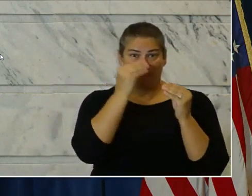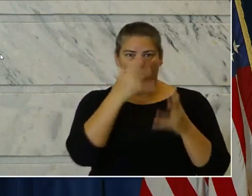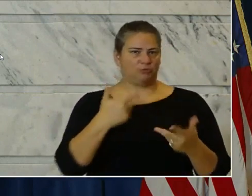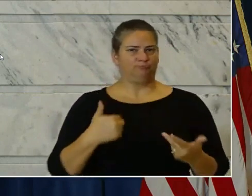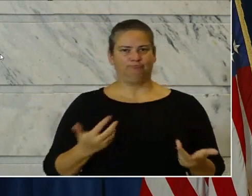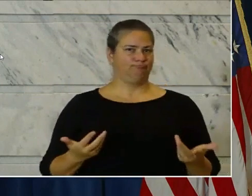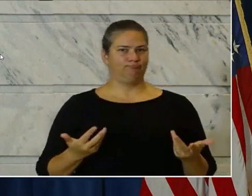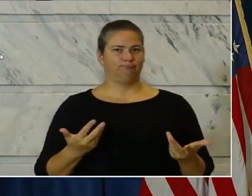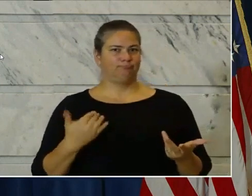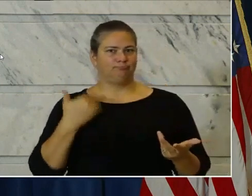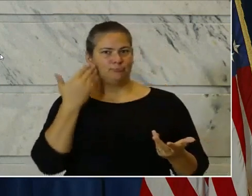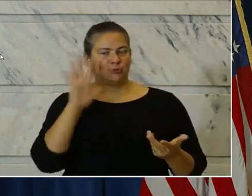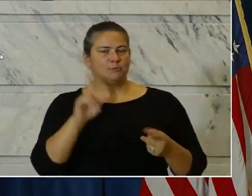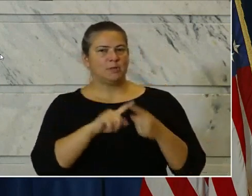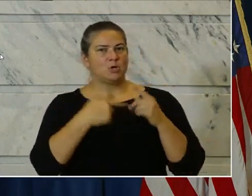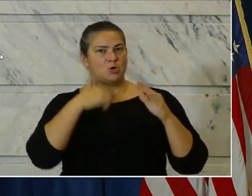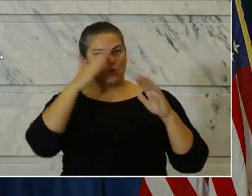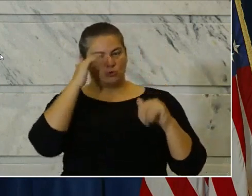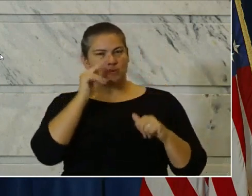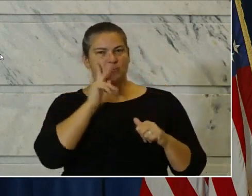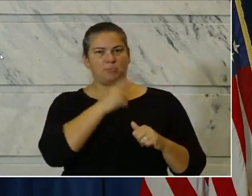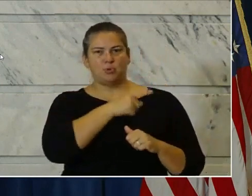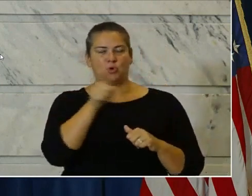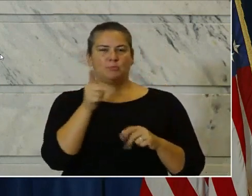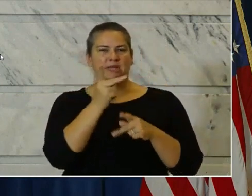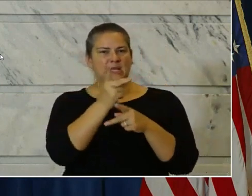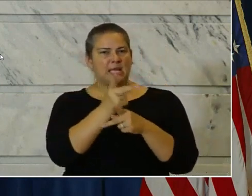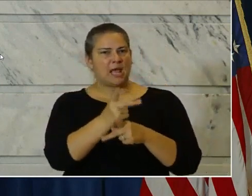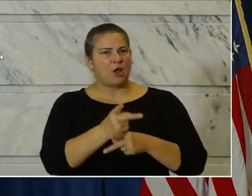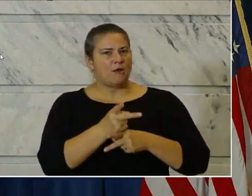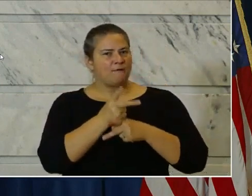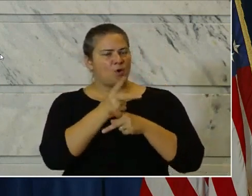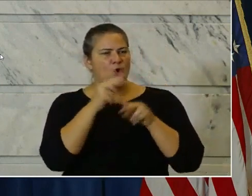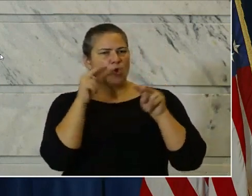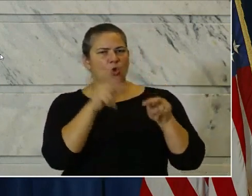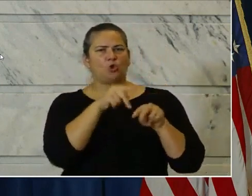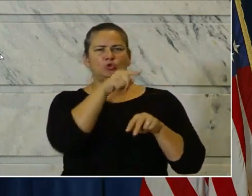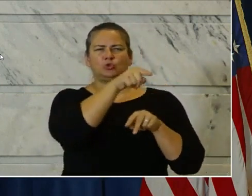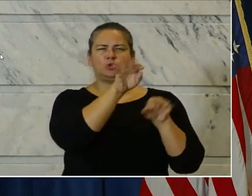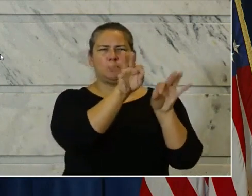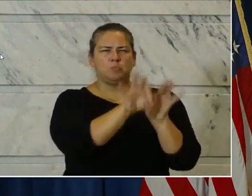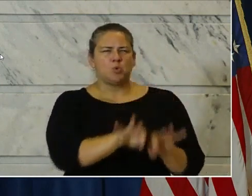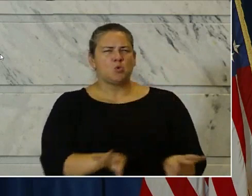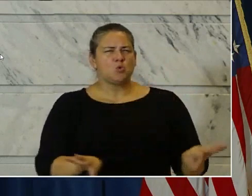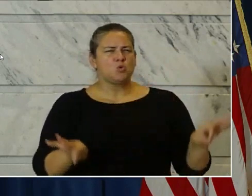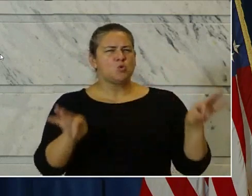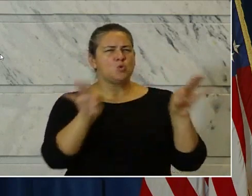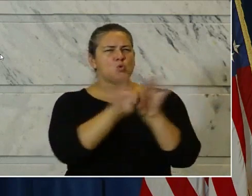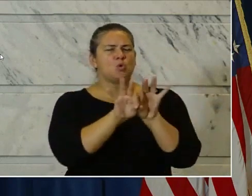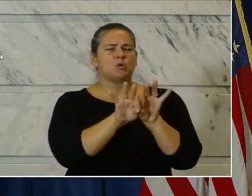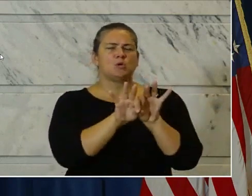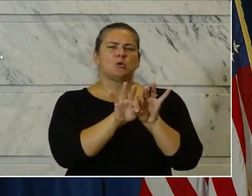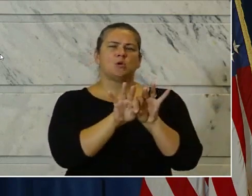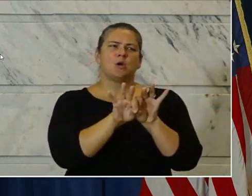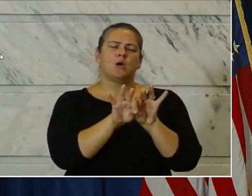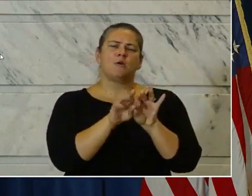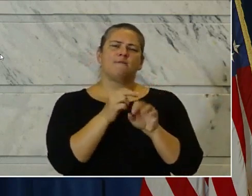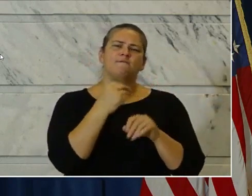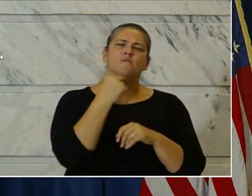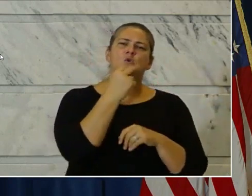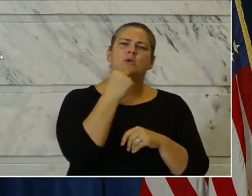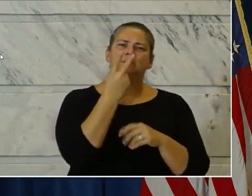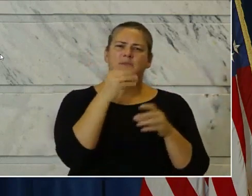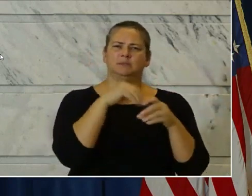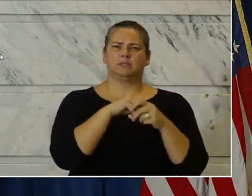very careful look. She is a very important part and voice in our